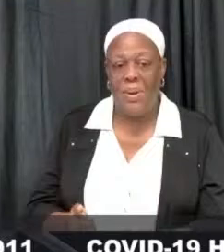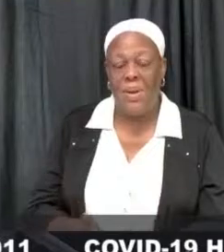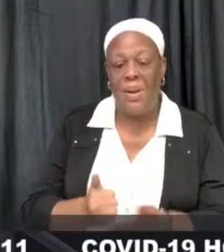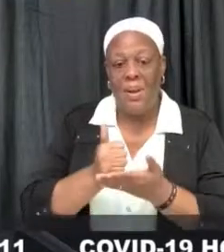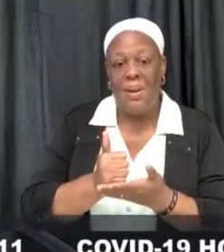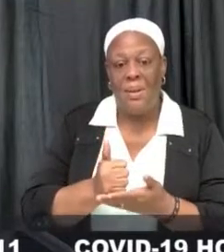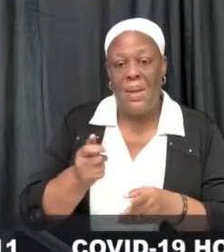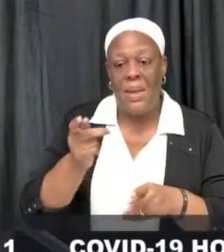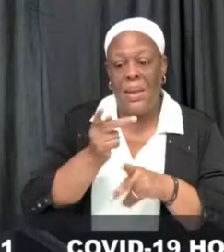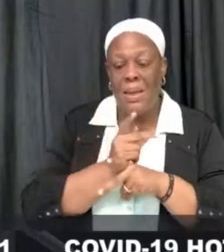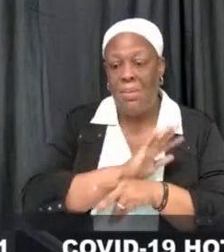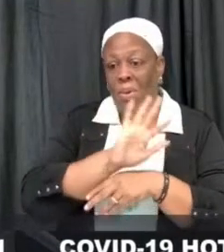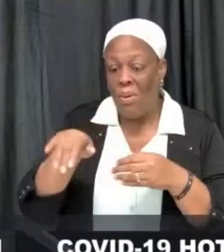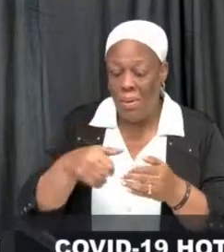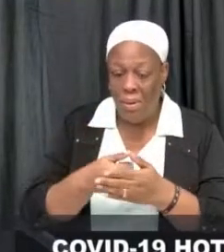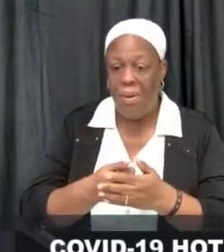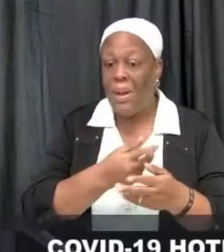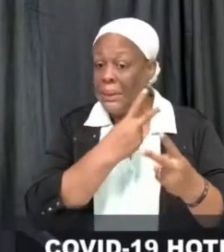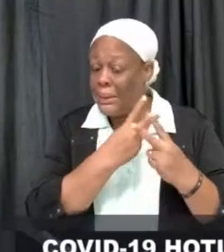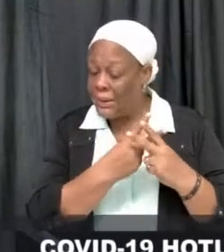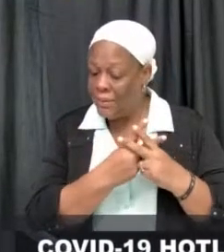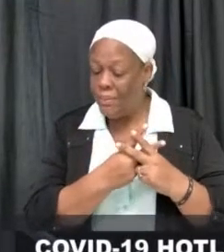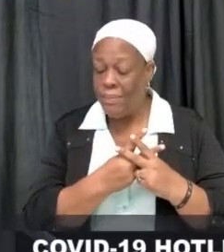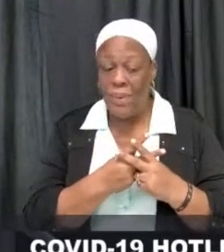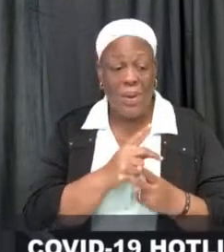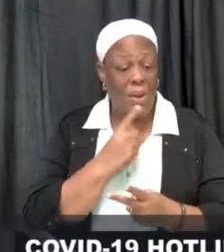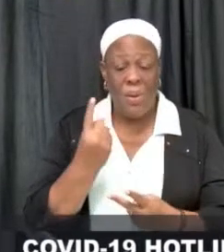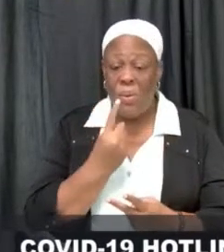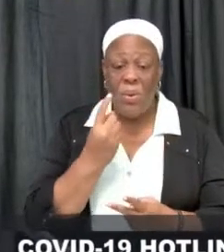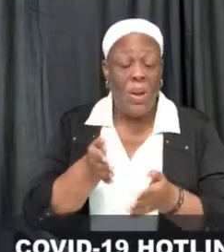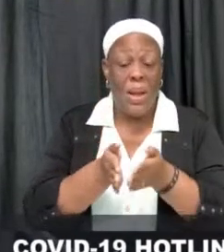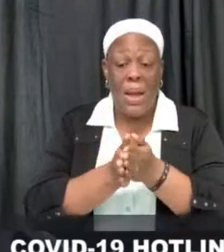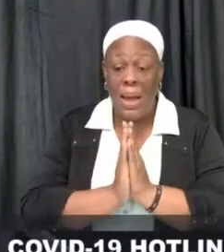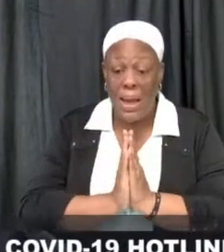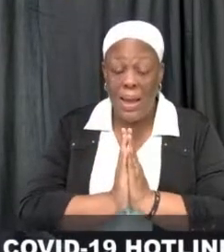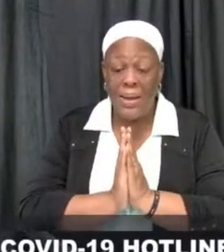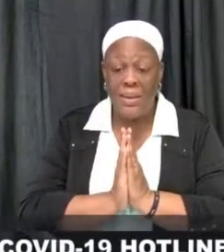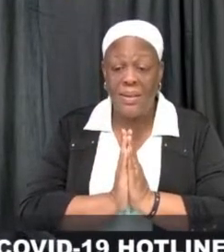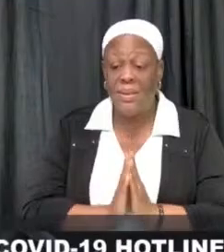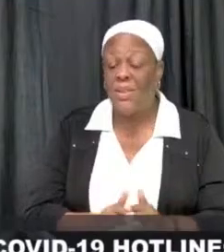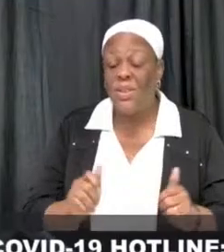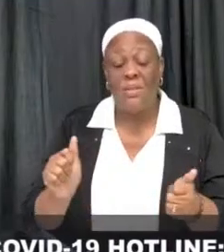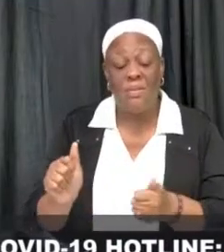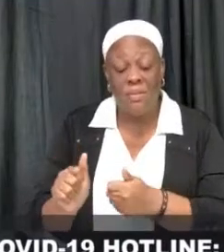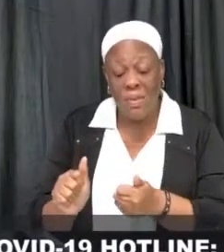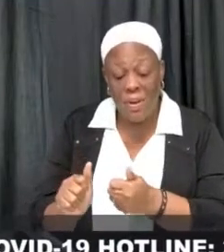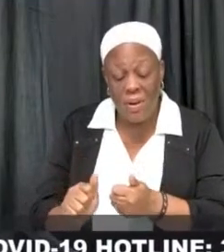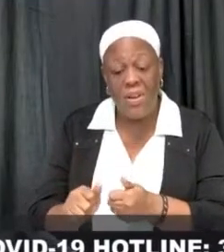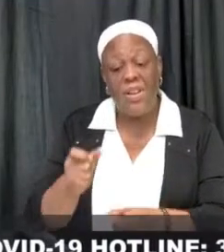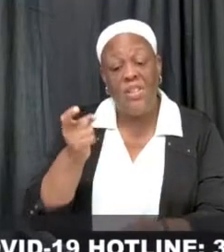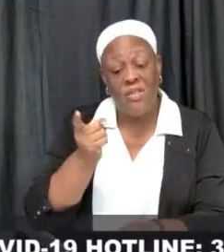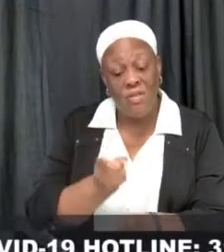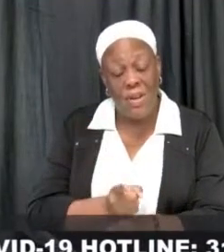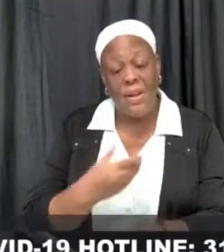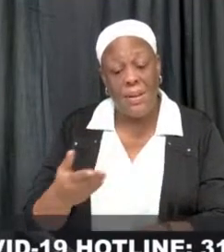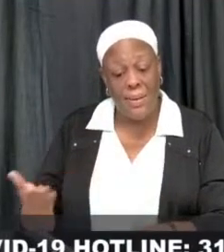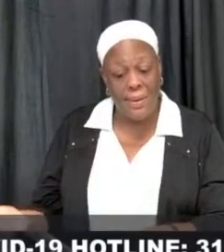all safe. All that we are asking is that you follow the basic protocols that